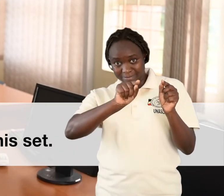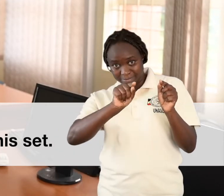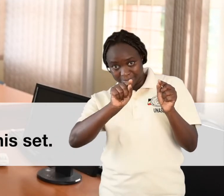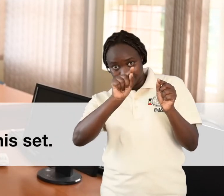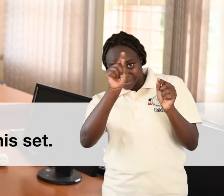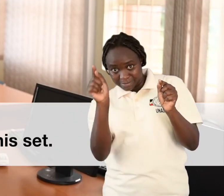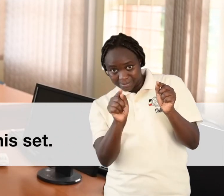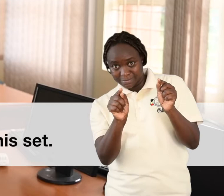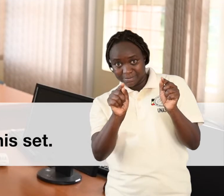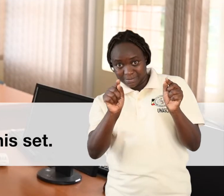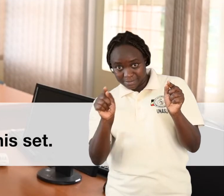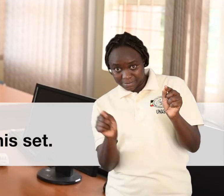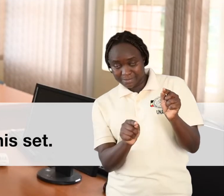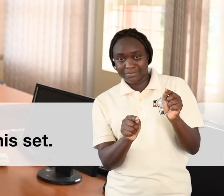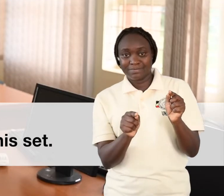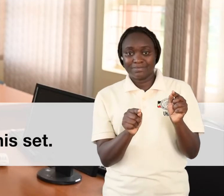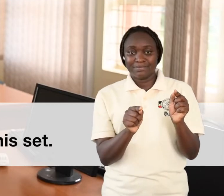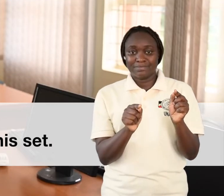Close the brackets.